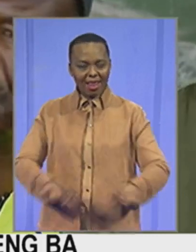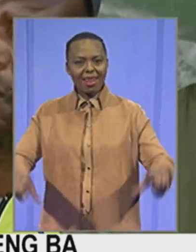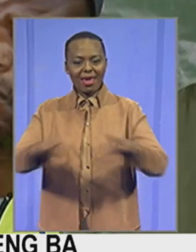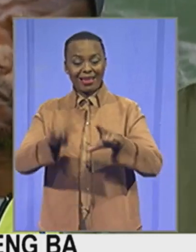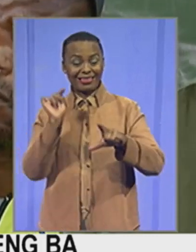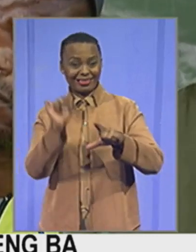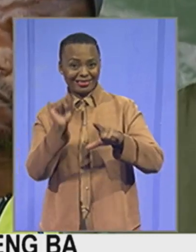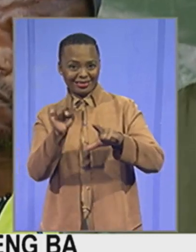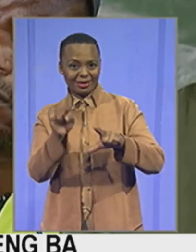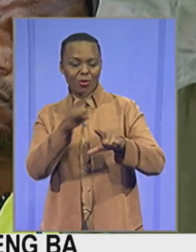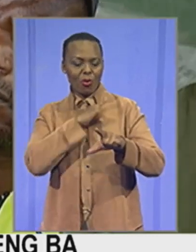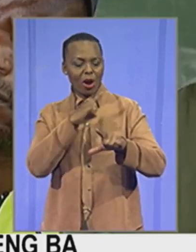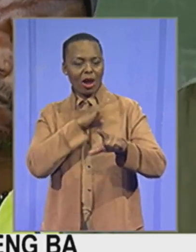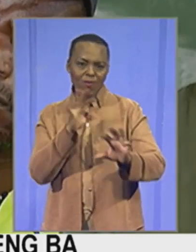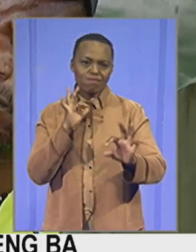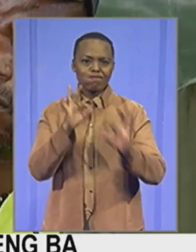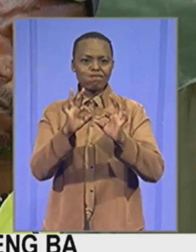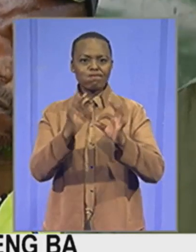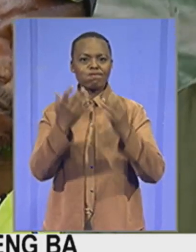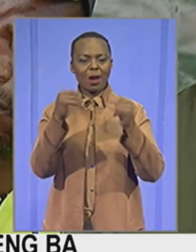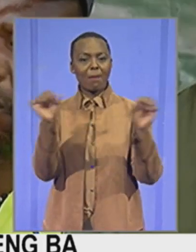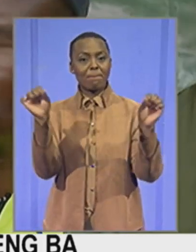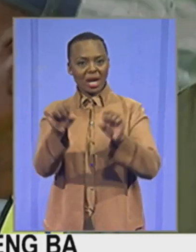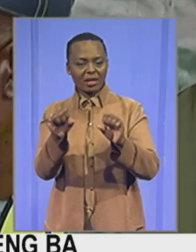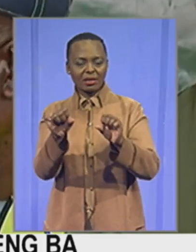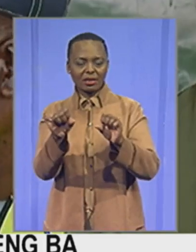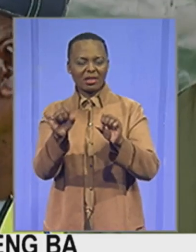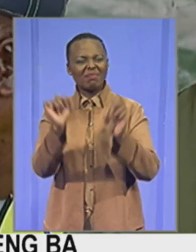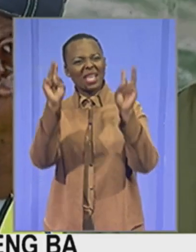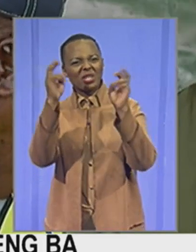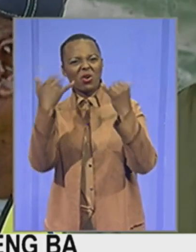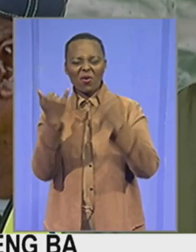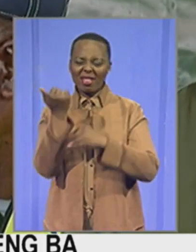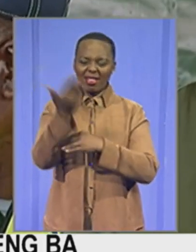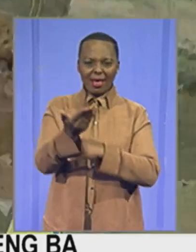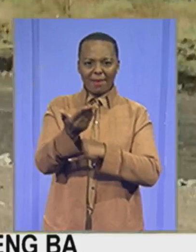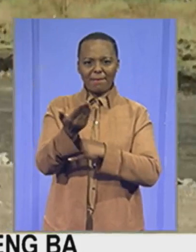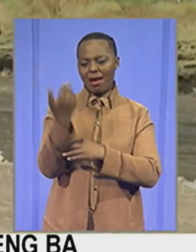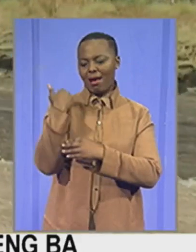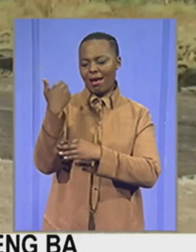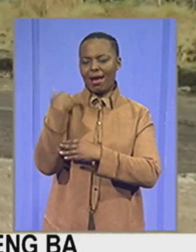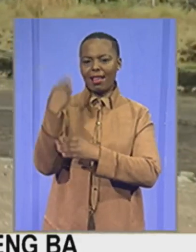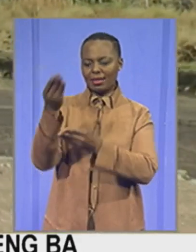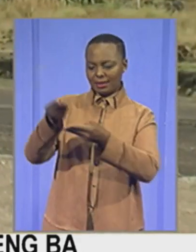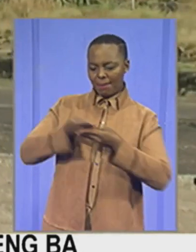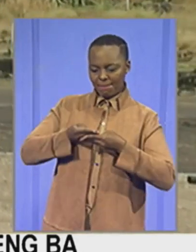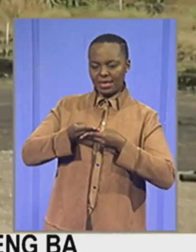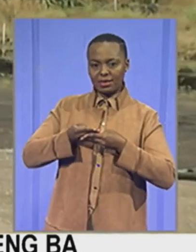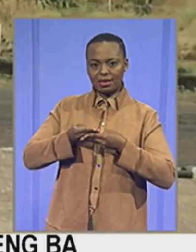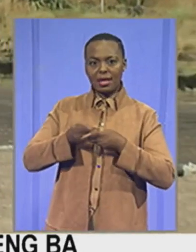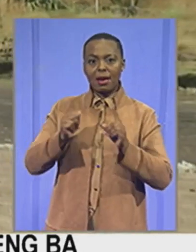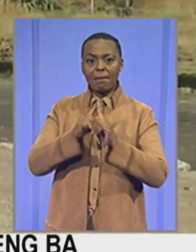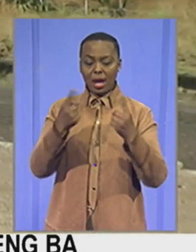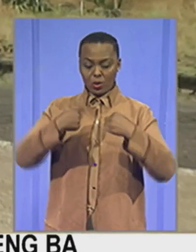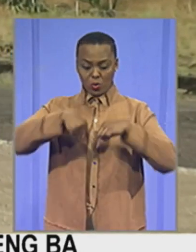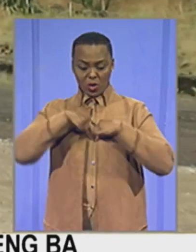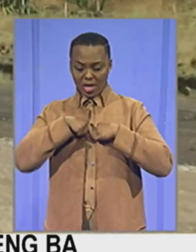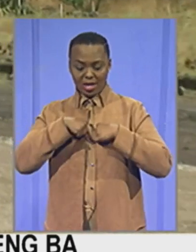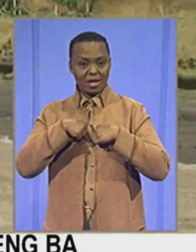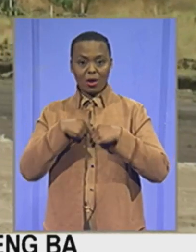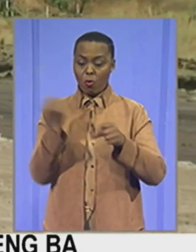been properly brought back in terms of the claim they submitted. And on our part, we did not